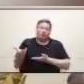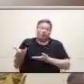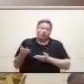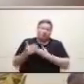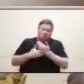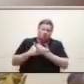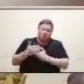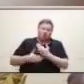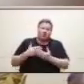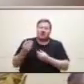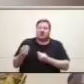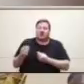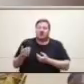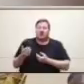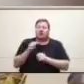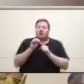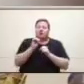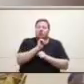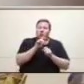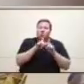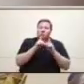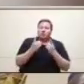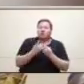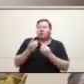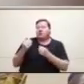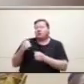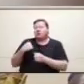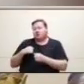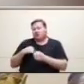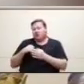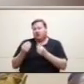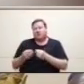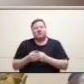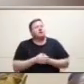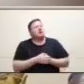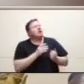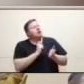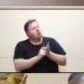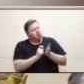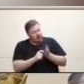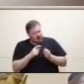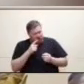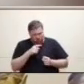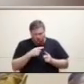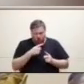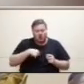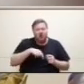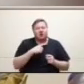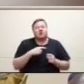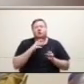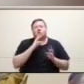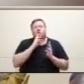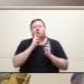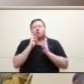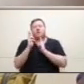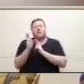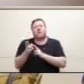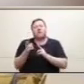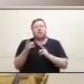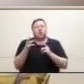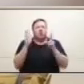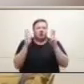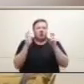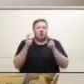at the moment between your department and the municipality? They have written to us, we have agreed, we have referred the matter to